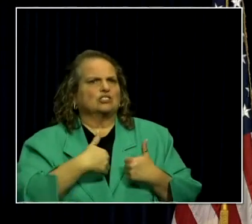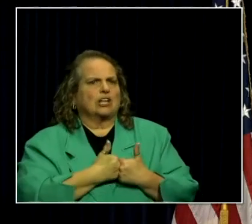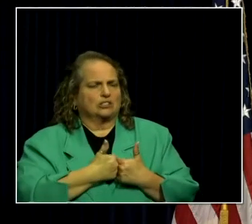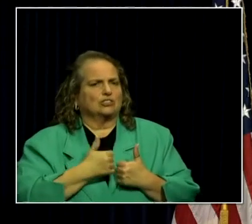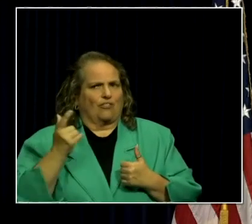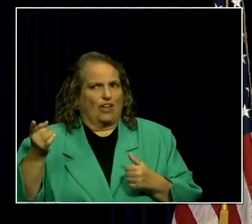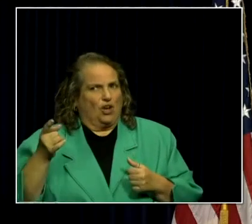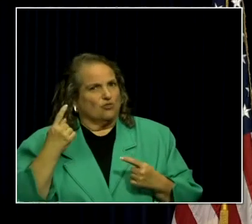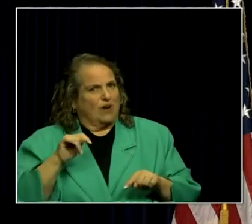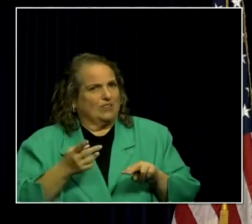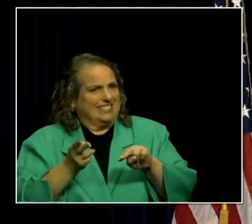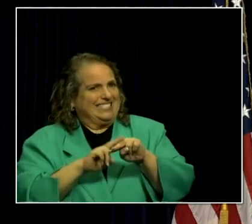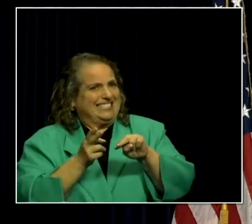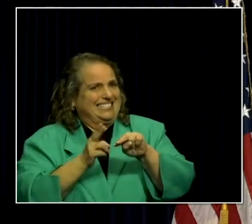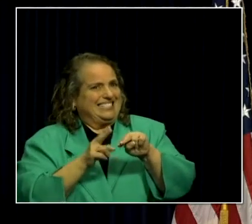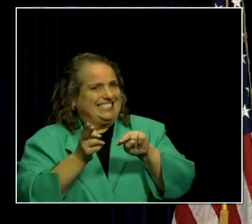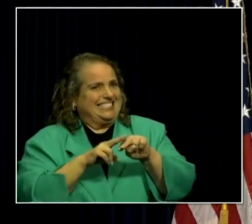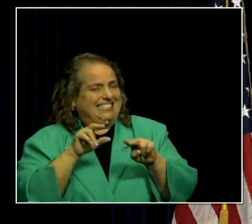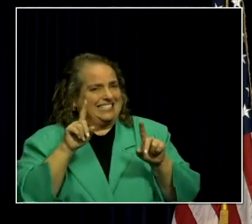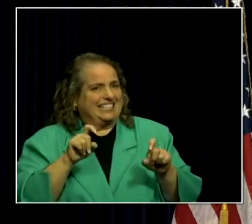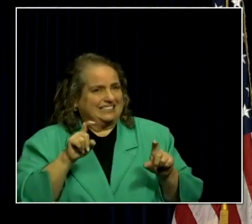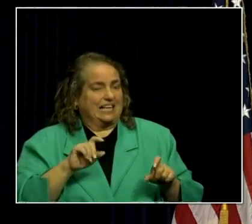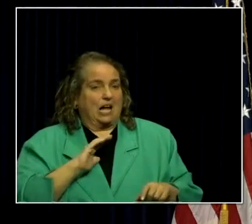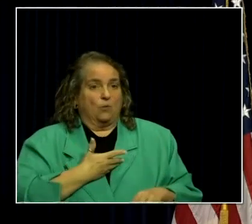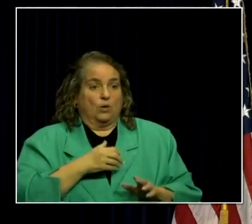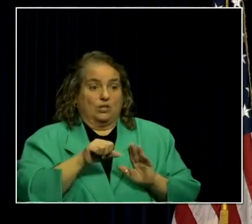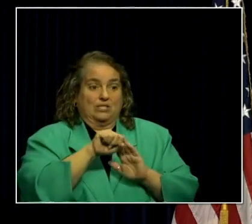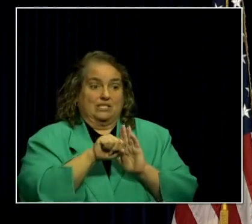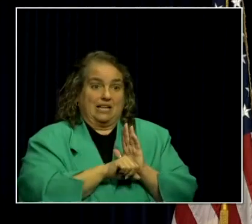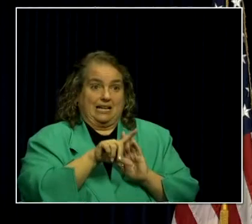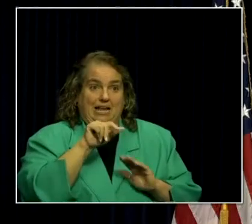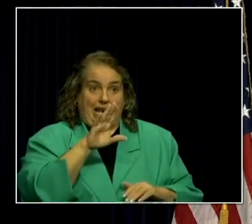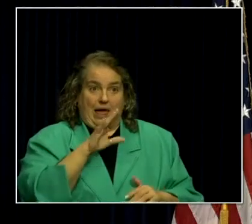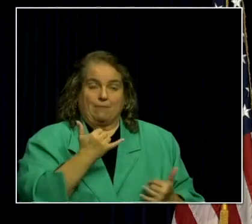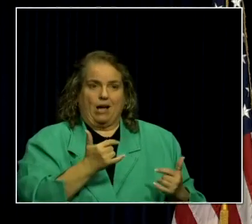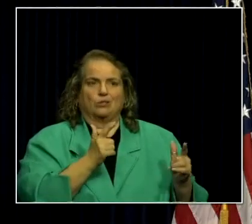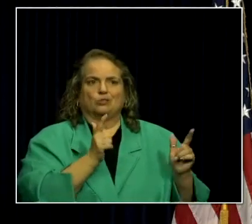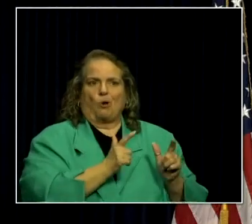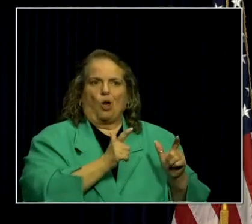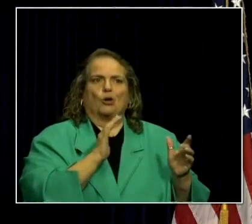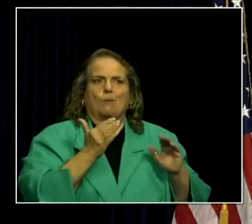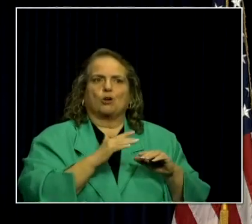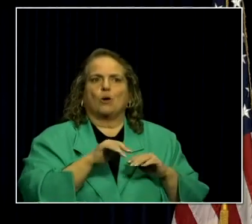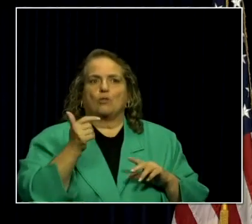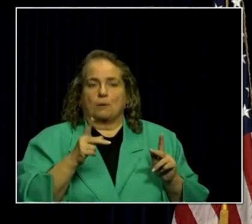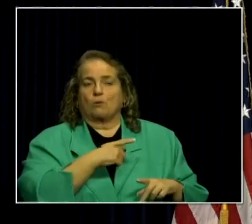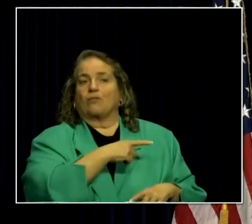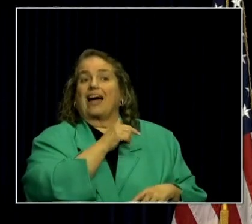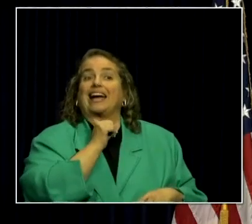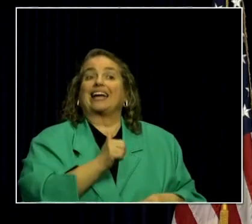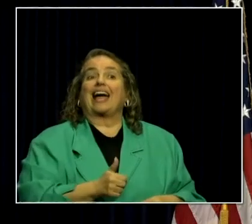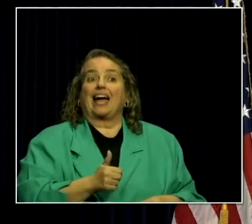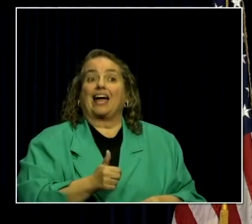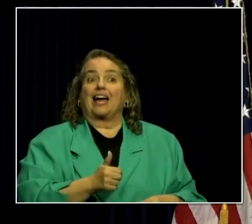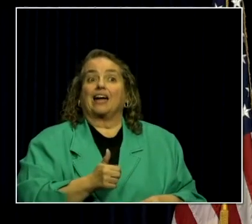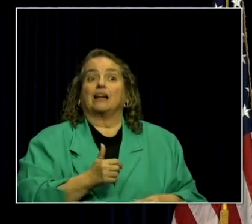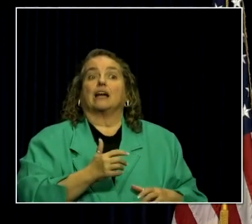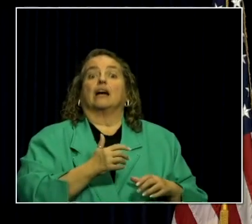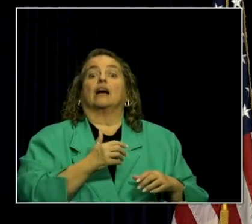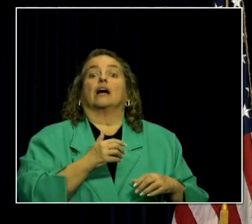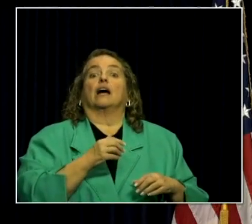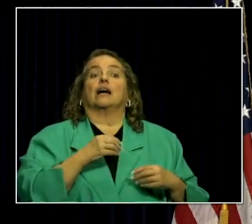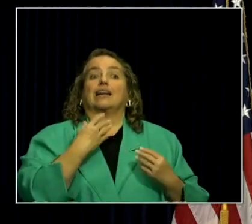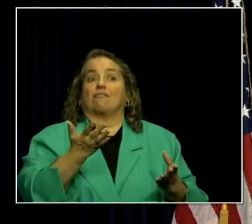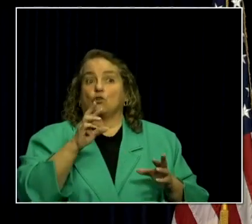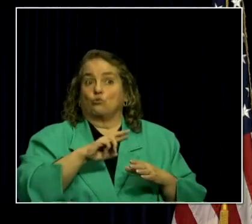a good thing. Our state lab, which is now a smaller lab compared to others, can get it back in some instances in